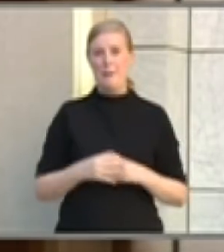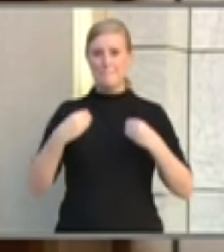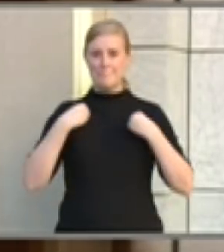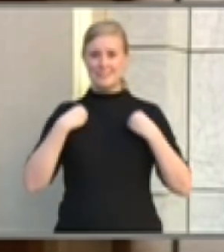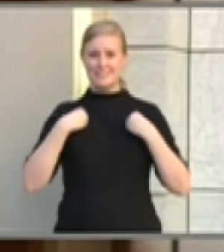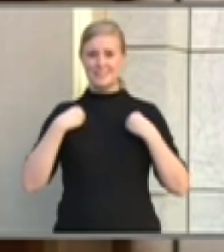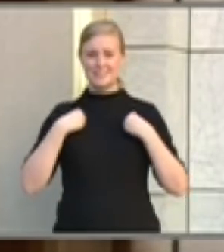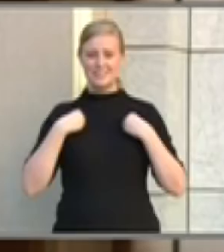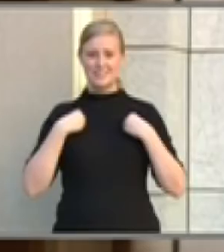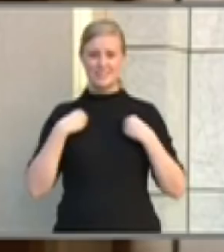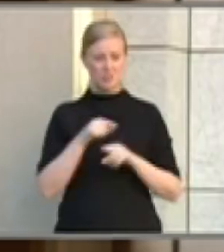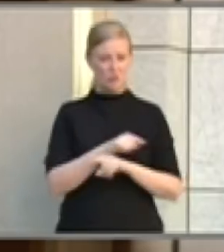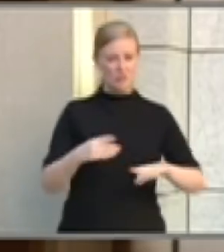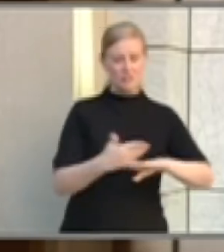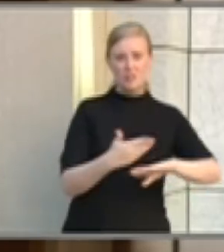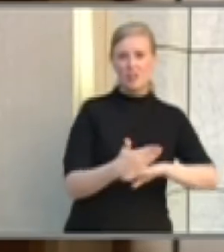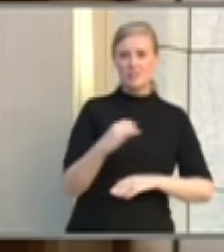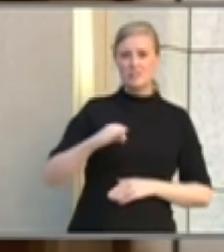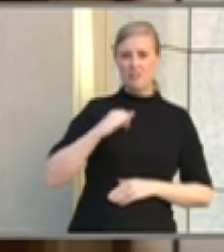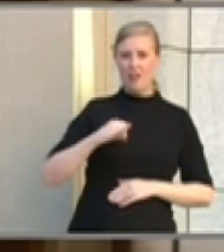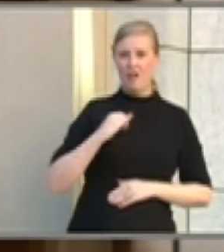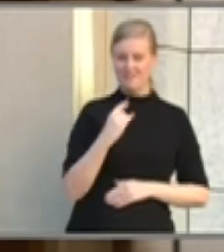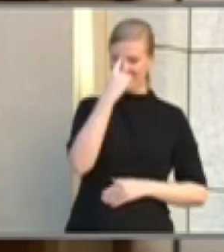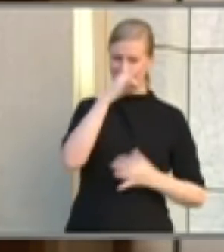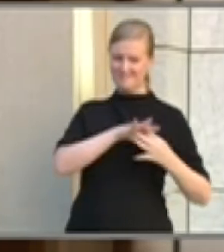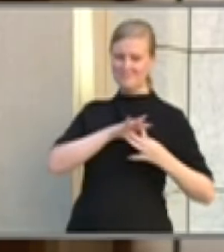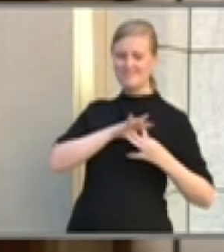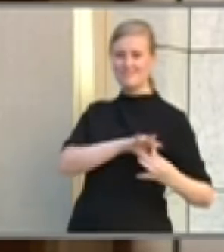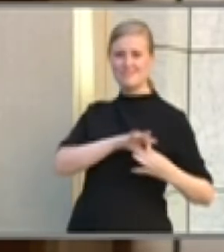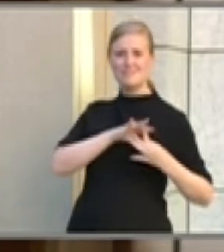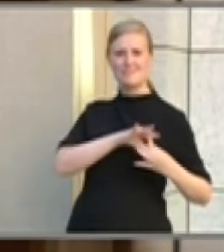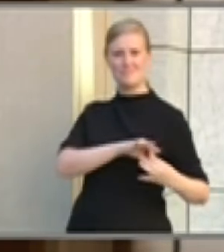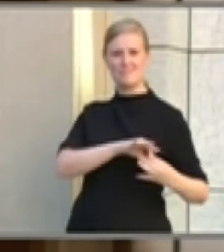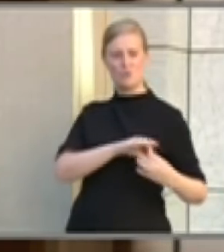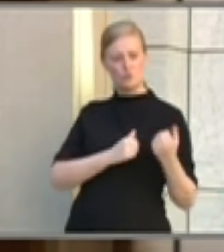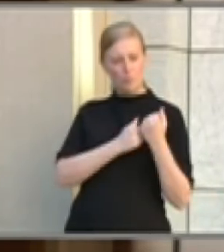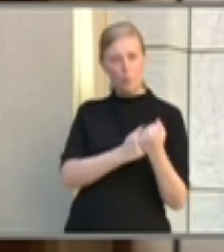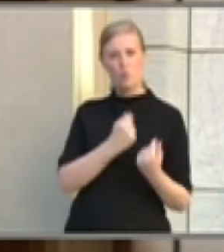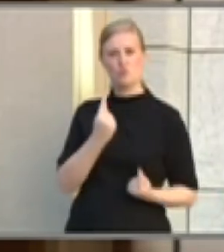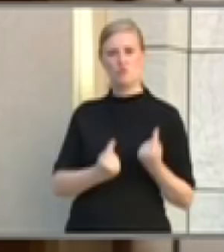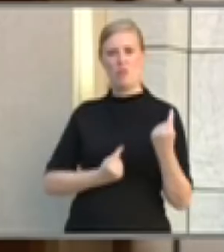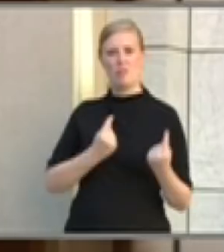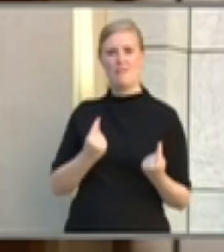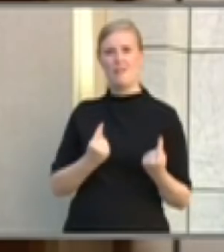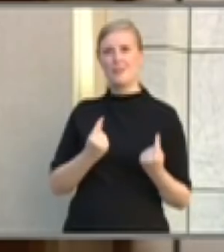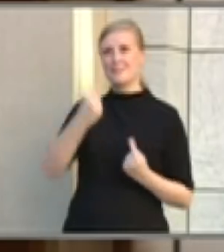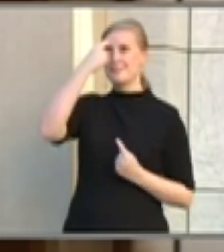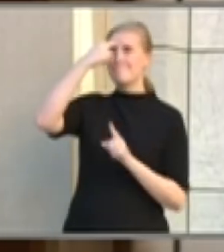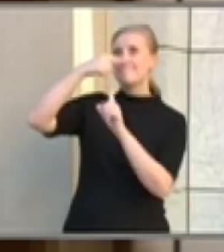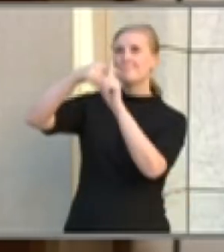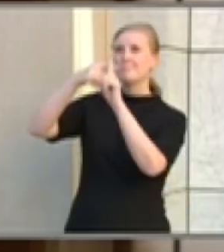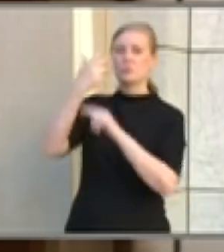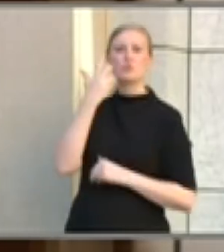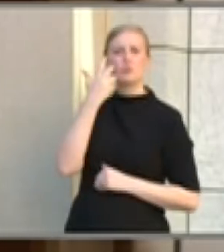ahead, seeing what it will be like on the other side and working and building towards that on the other side so they can take that